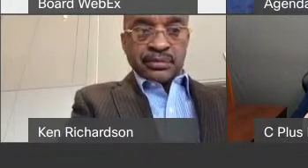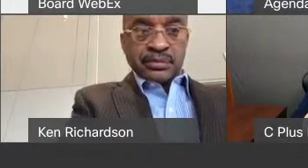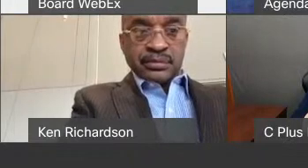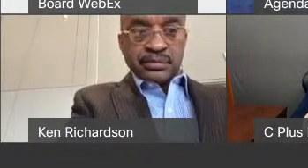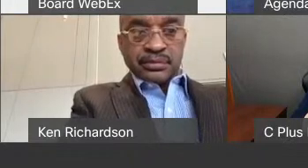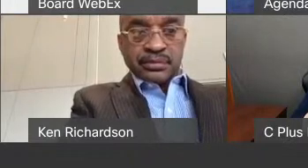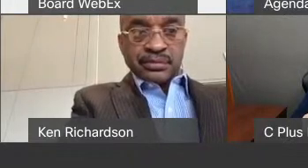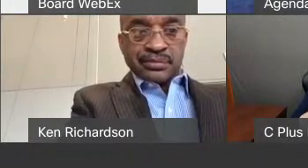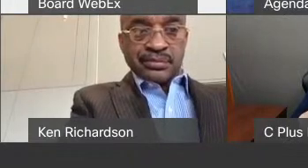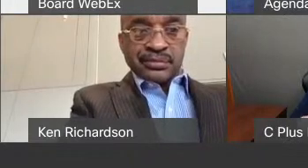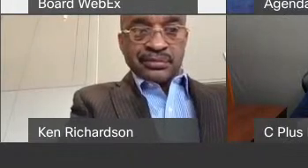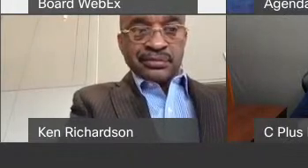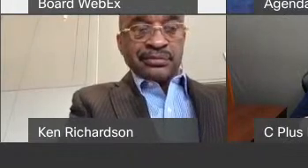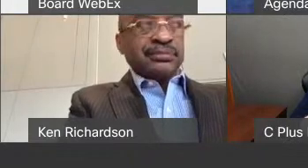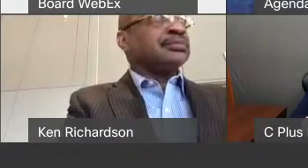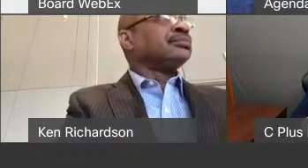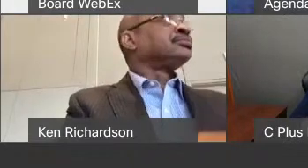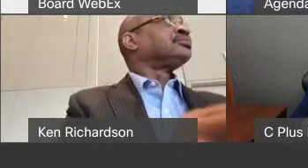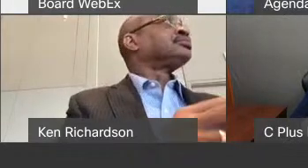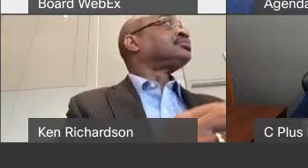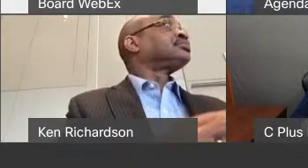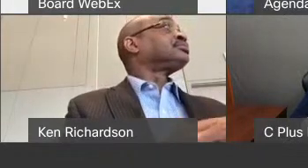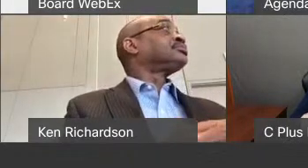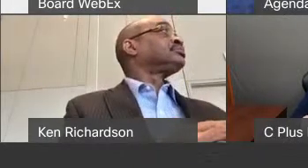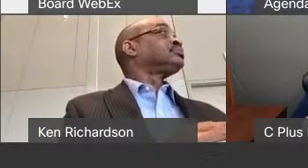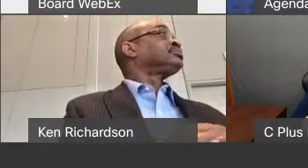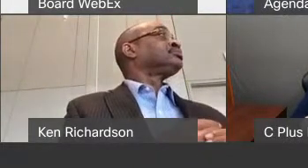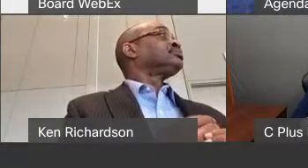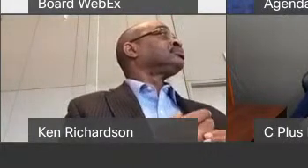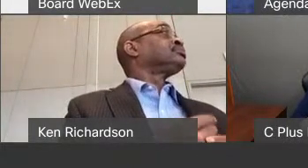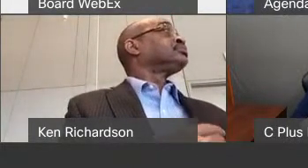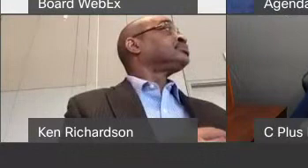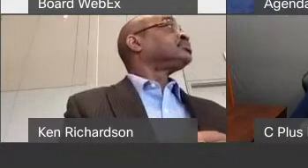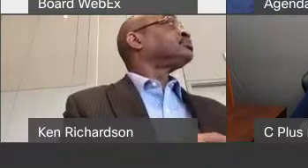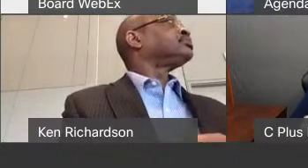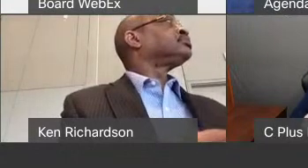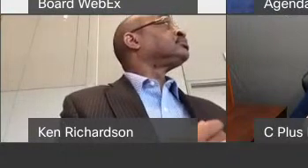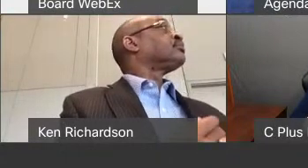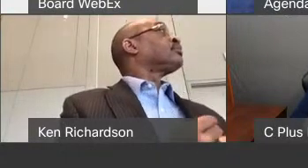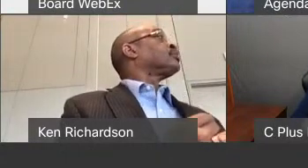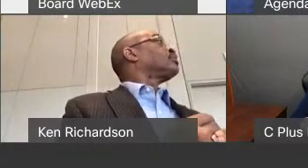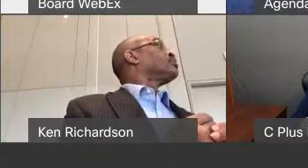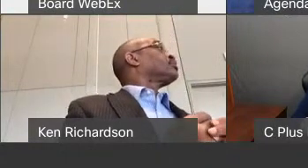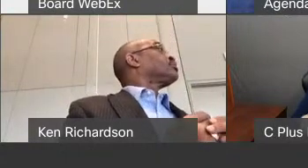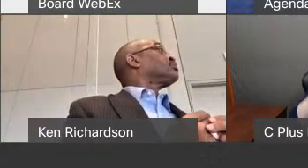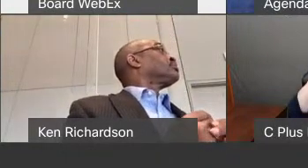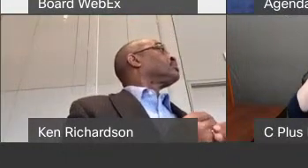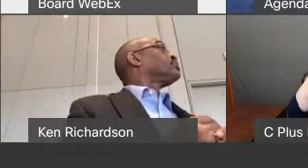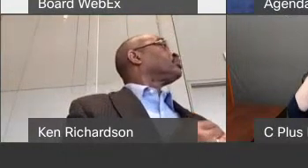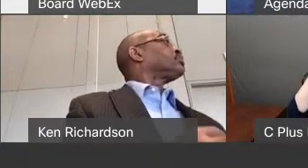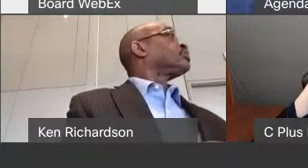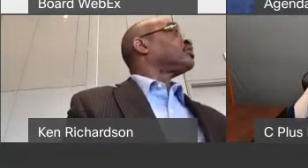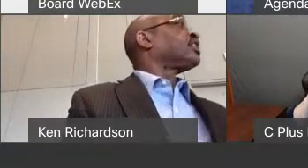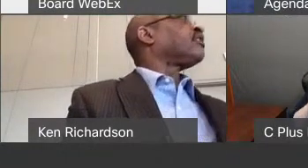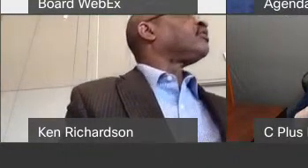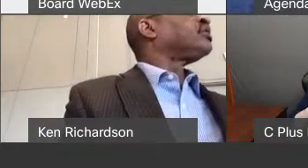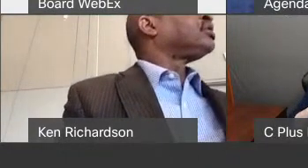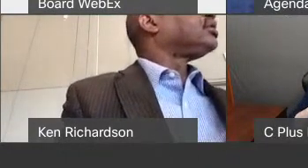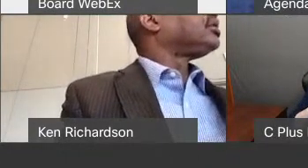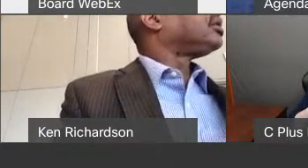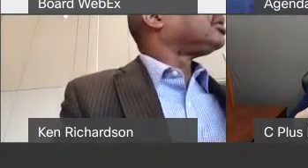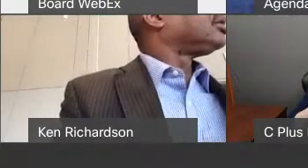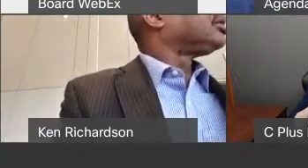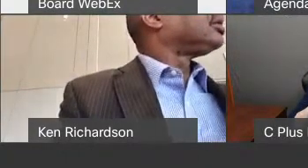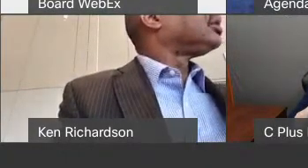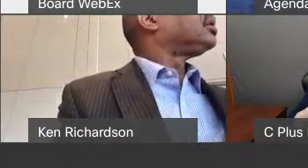maybe 10 days ago, maybe at least a week ago, we received our first tranche of the American Rescue